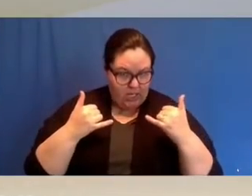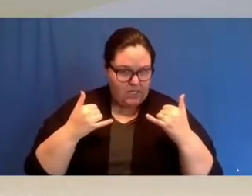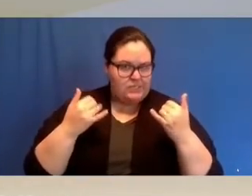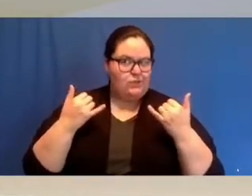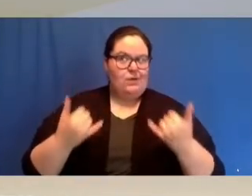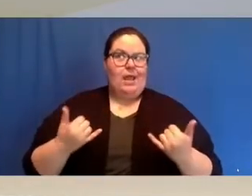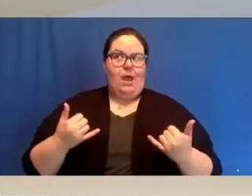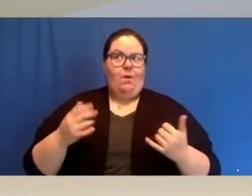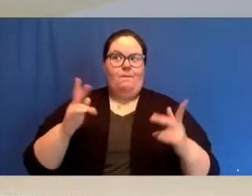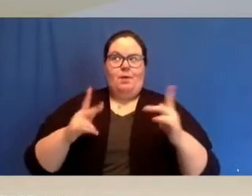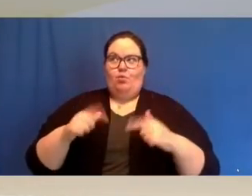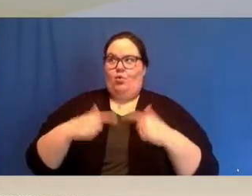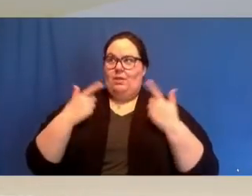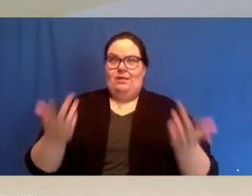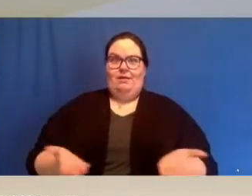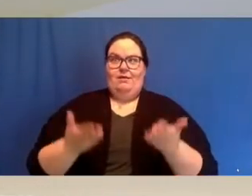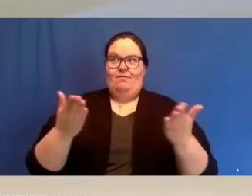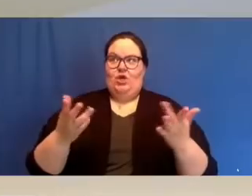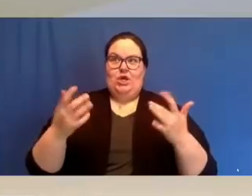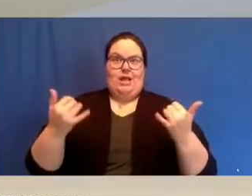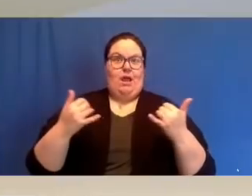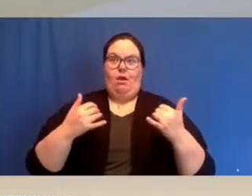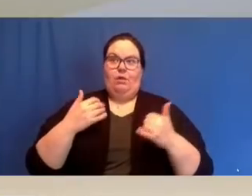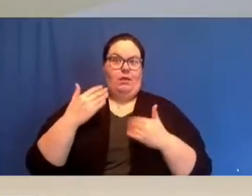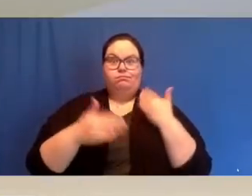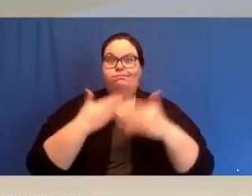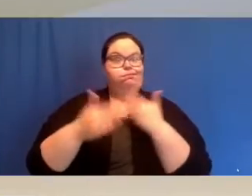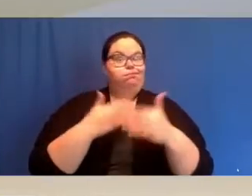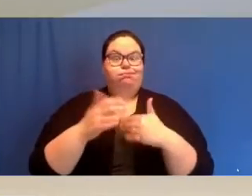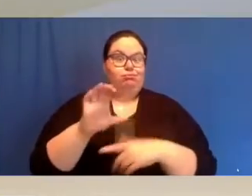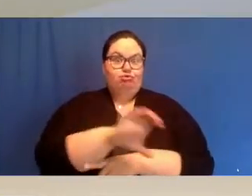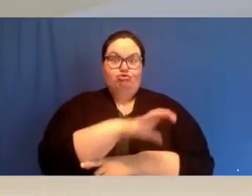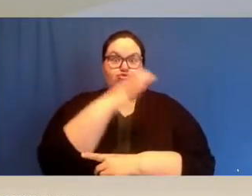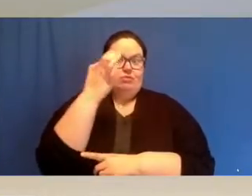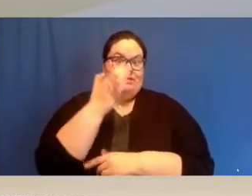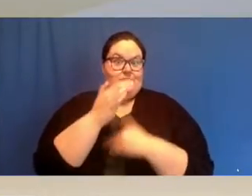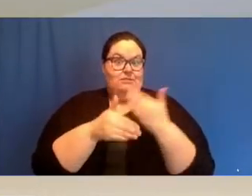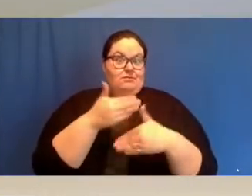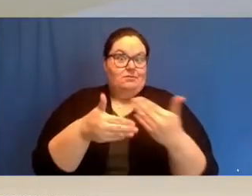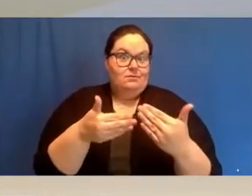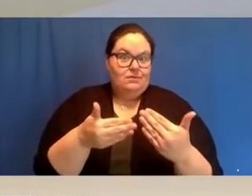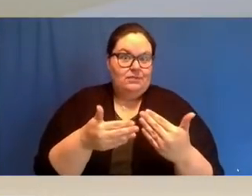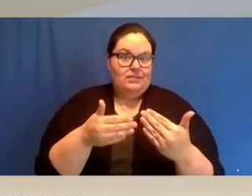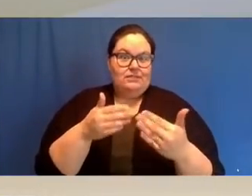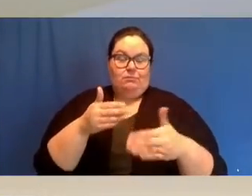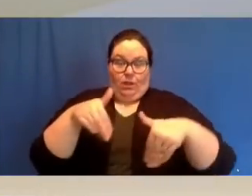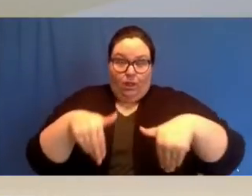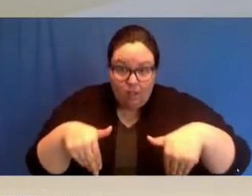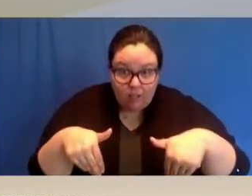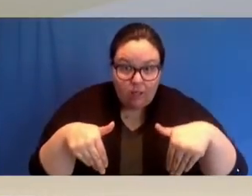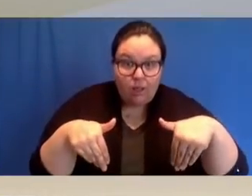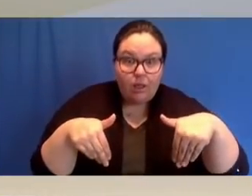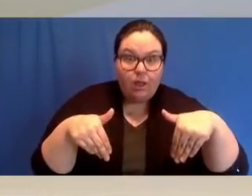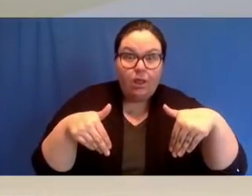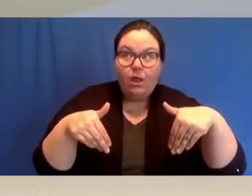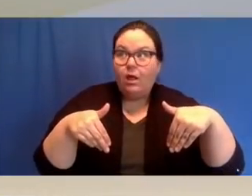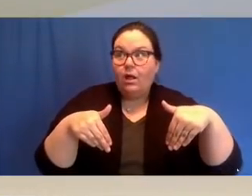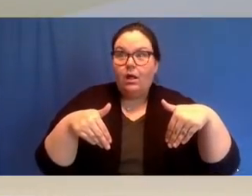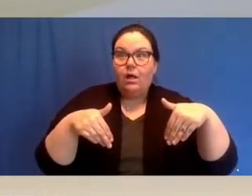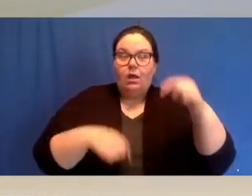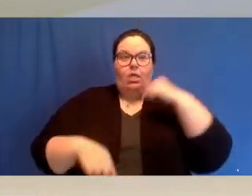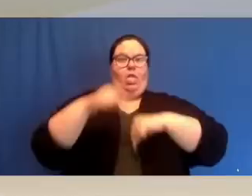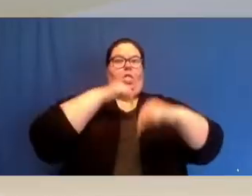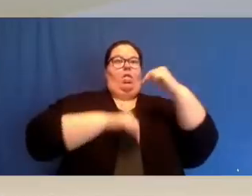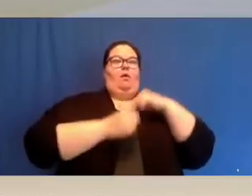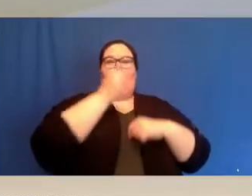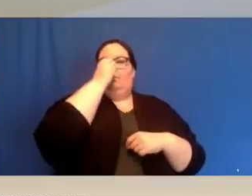to Islanders that as we're hitting sort of the highway at this point, that it seems like a sudden stop? It feels like we're right back to square one.